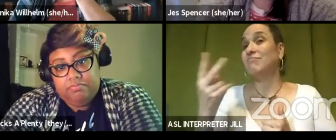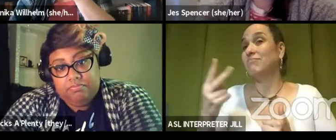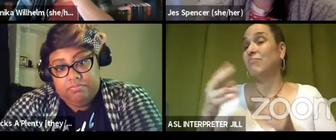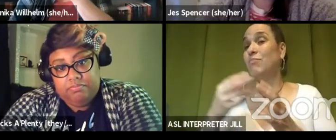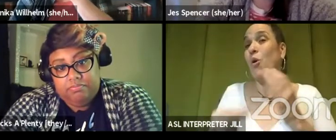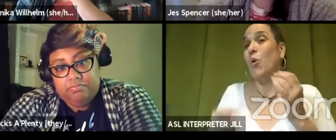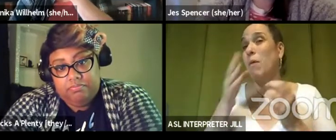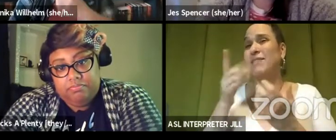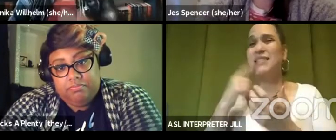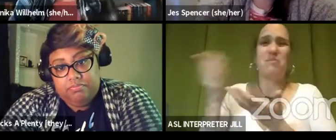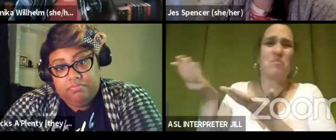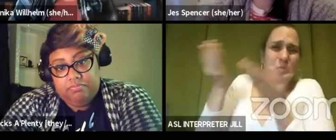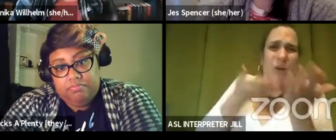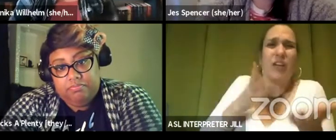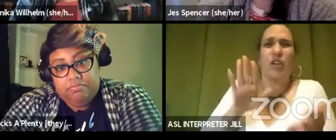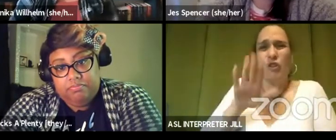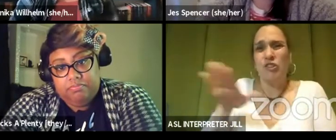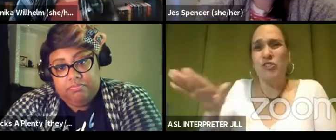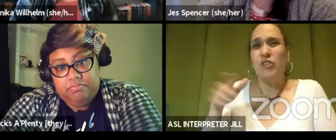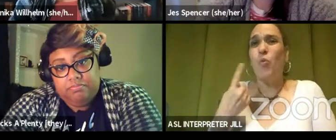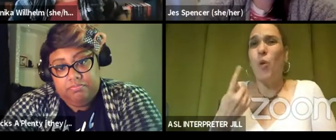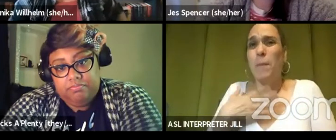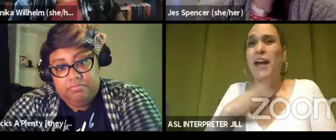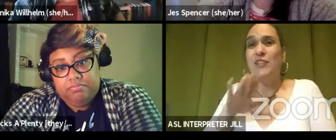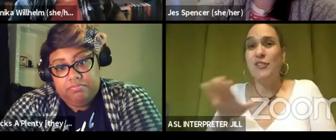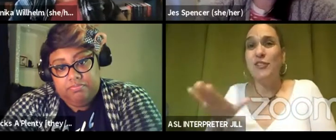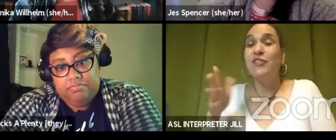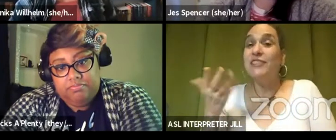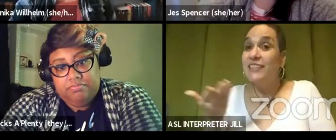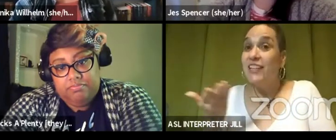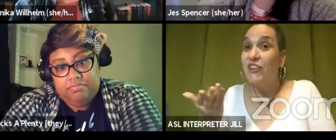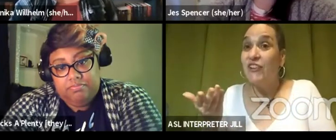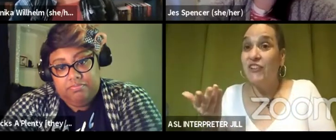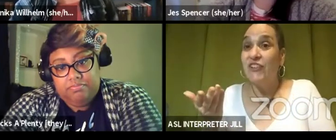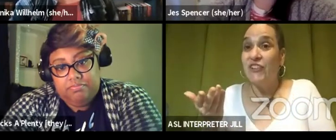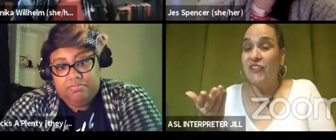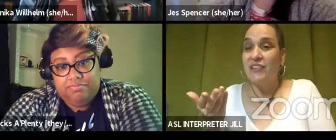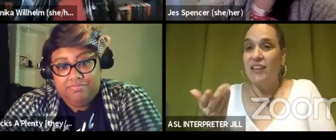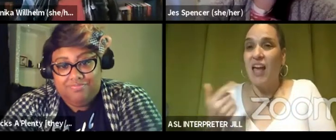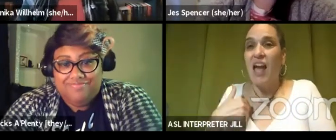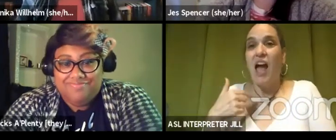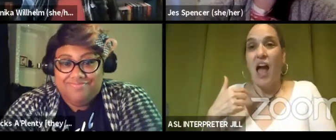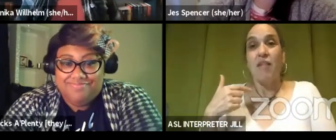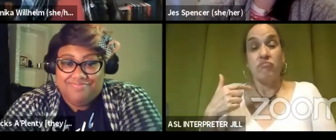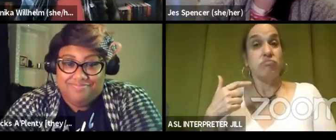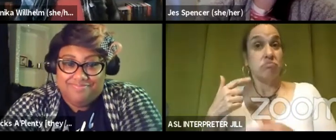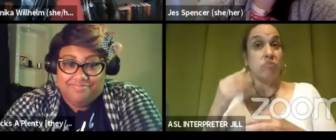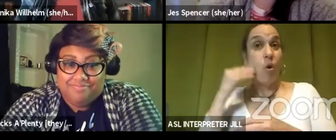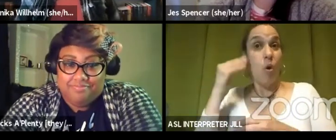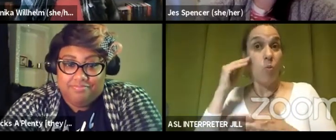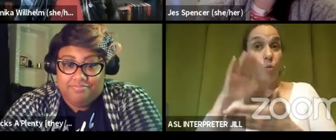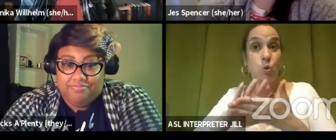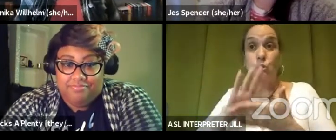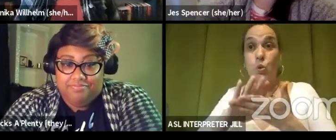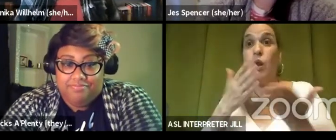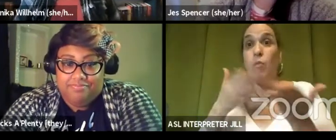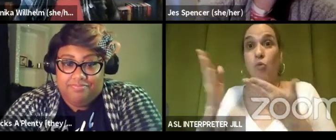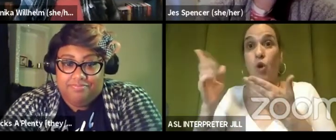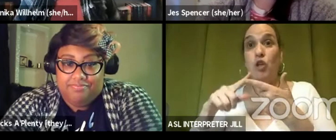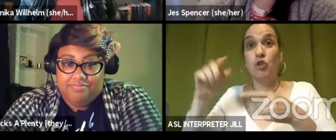your kids. And one of my kids is here that I homeschooled and brought to